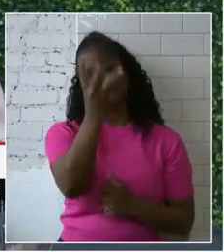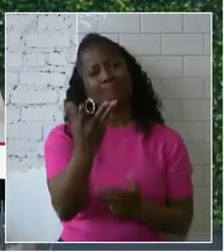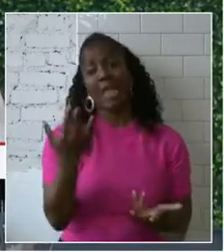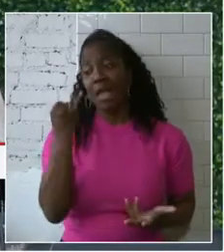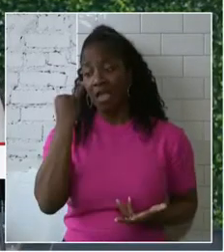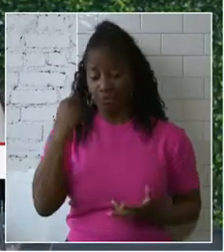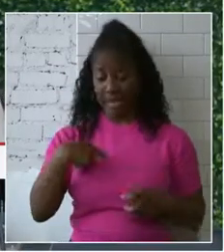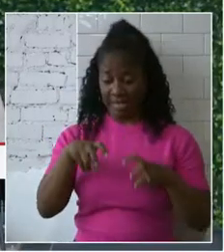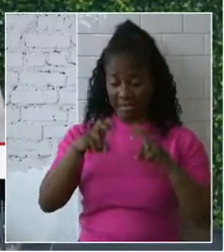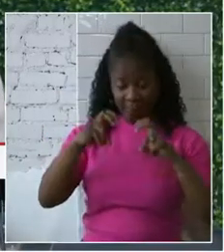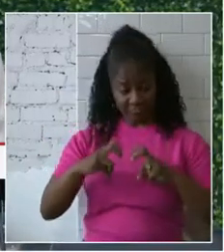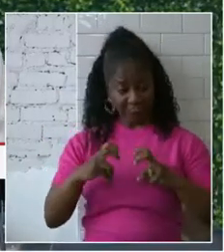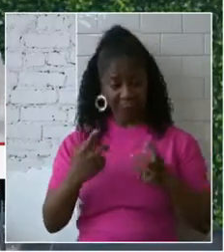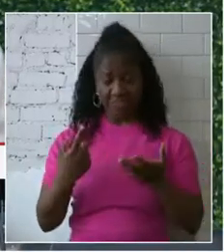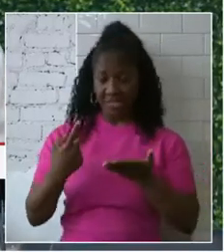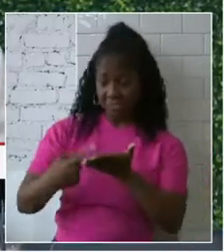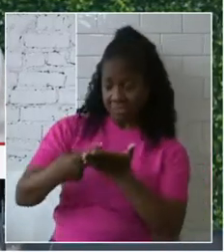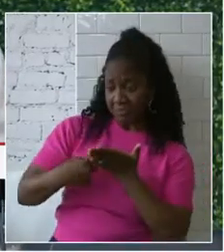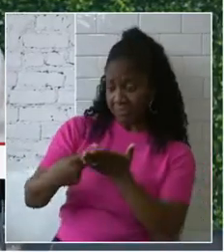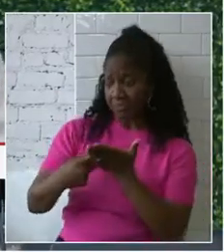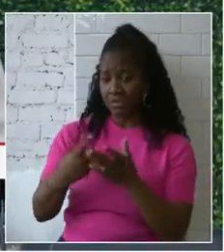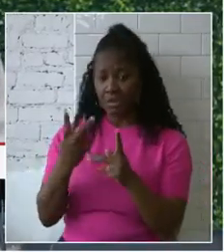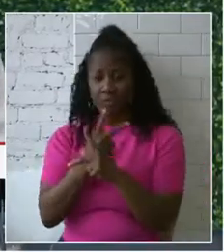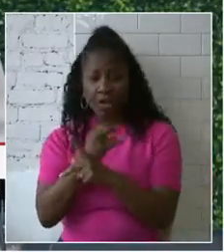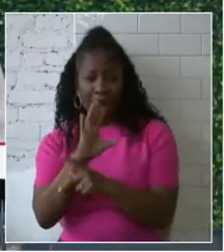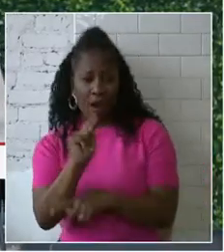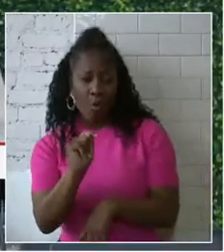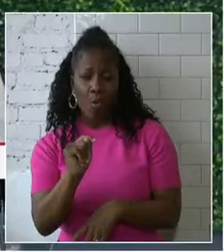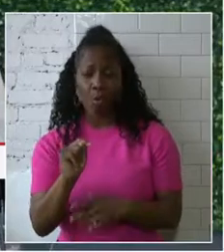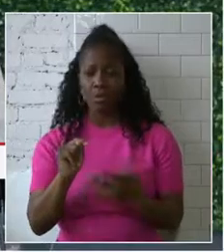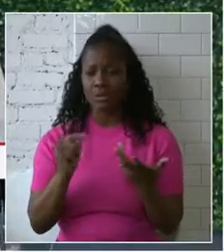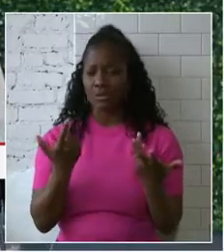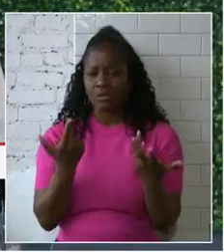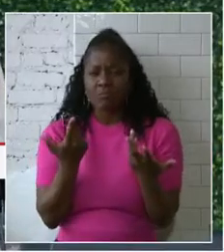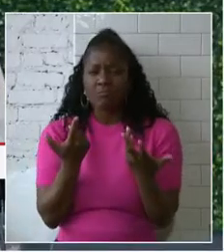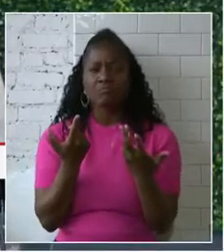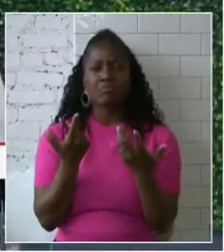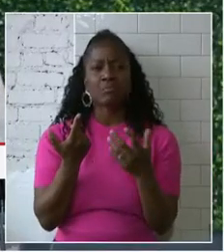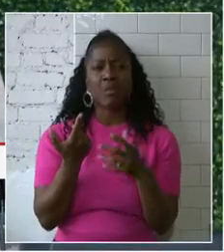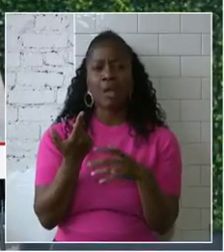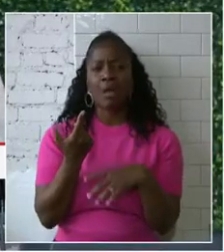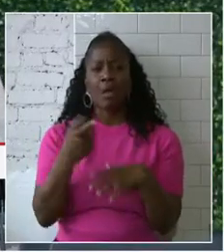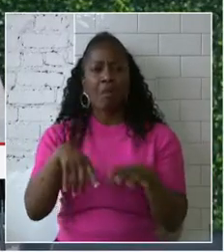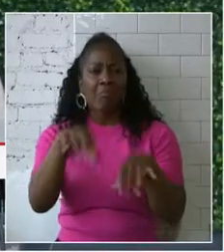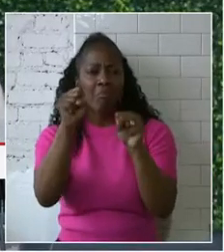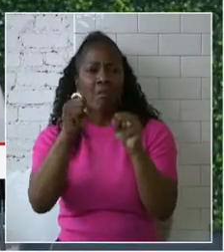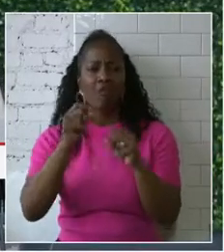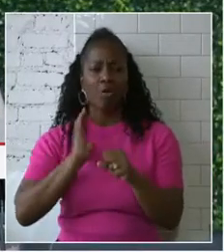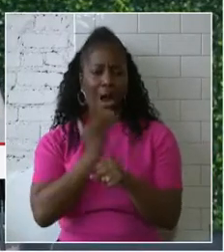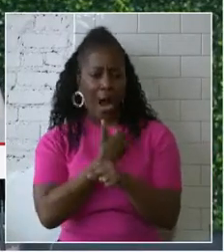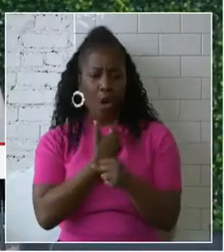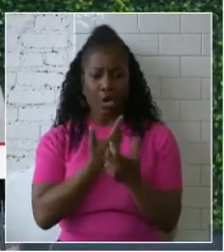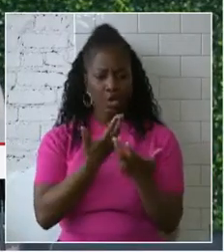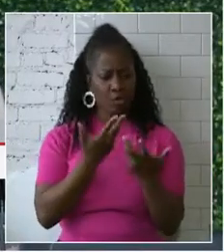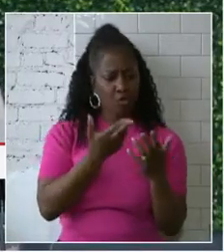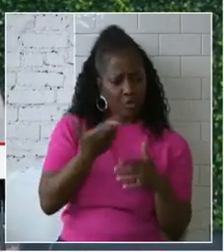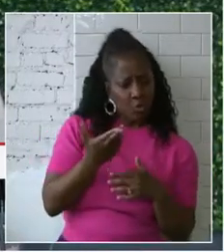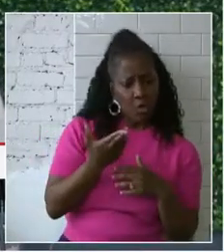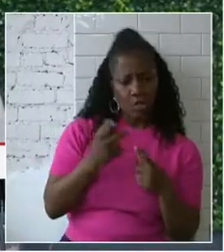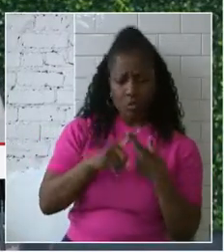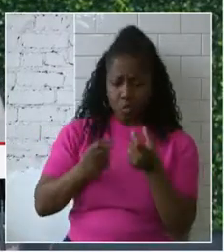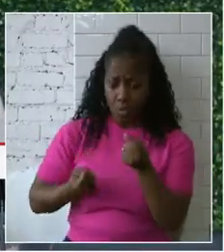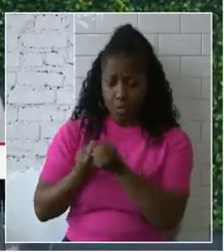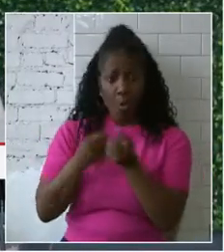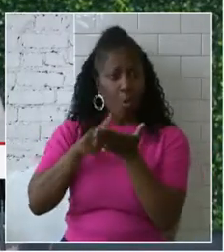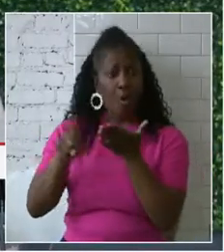sit down and figure out what it's going to take in terms of our resources to support an audit, then I won't have